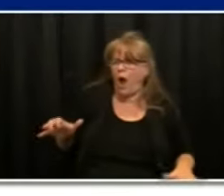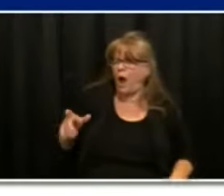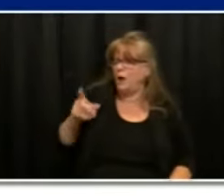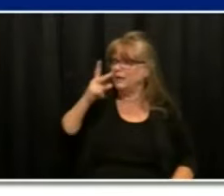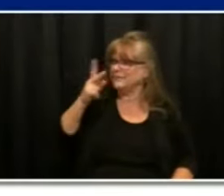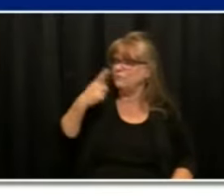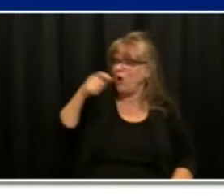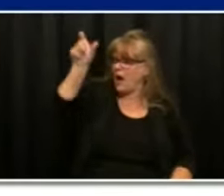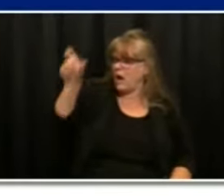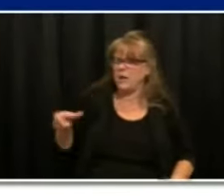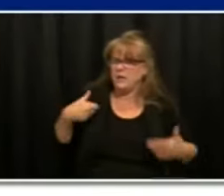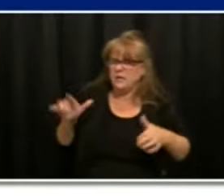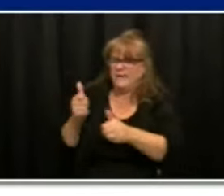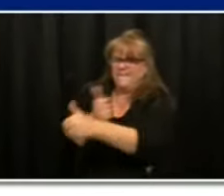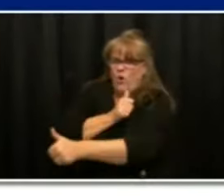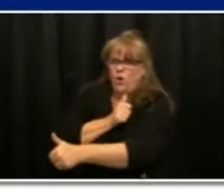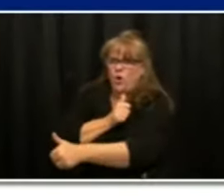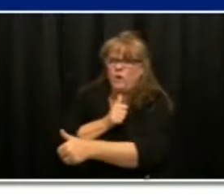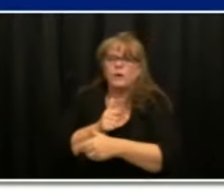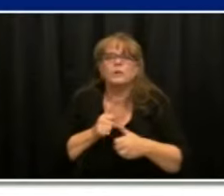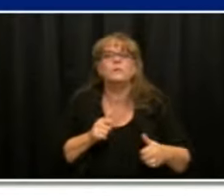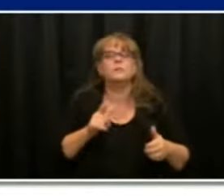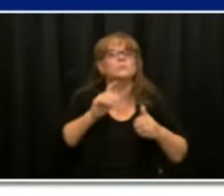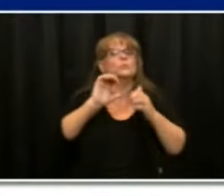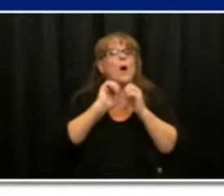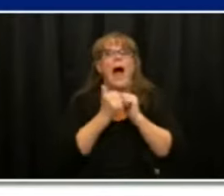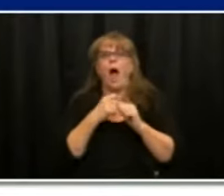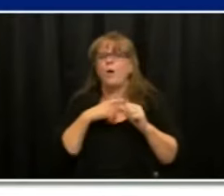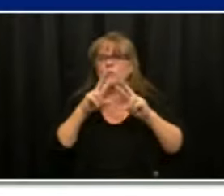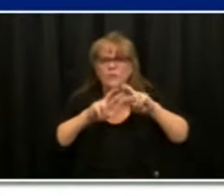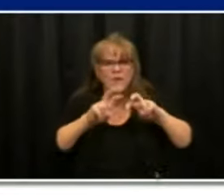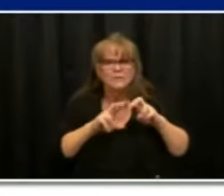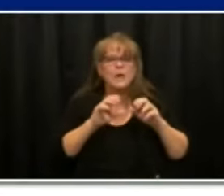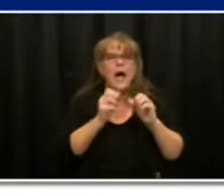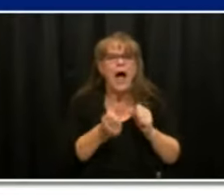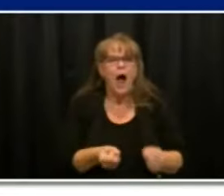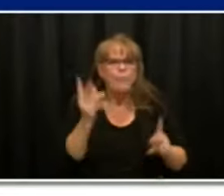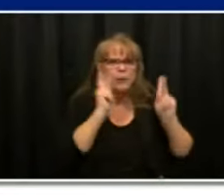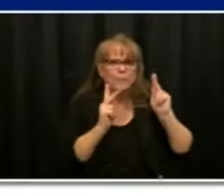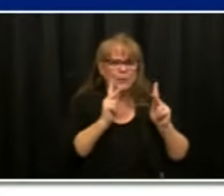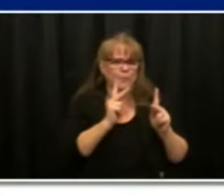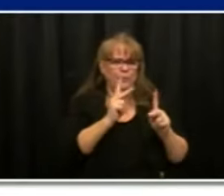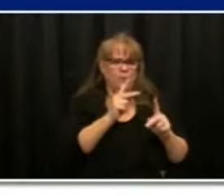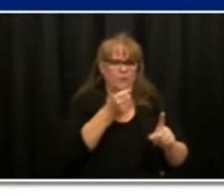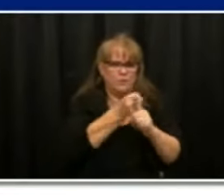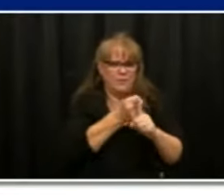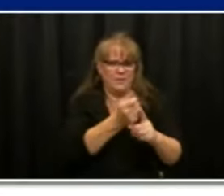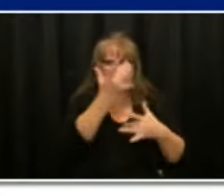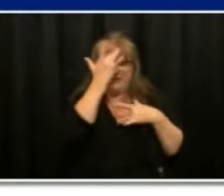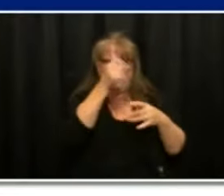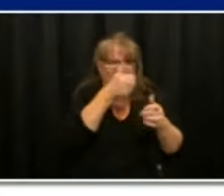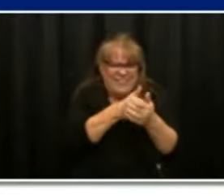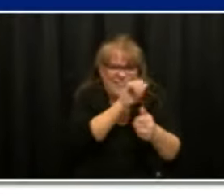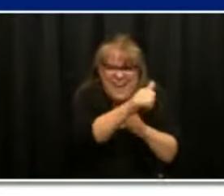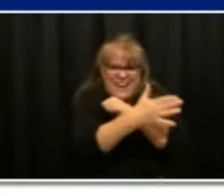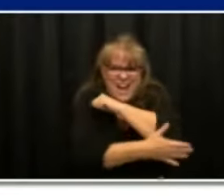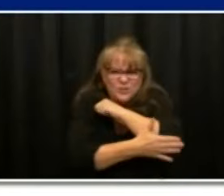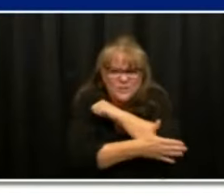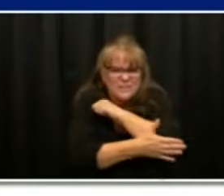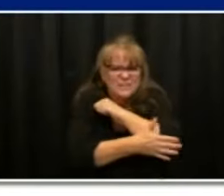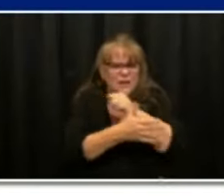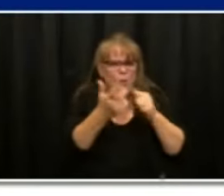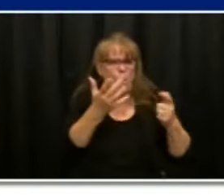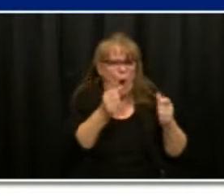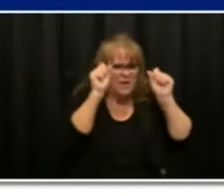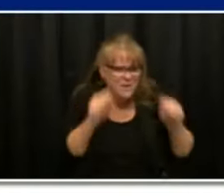spreading, how many tests the county can conduct, and how many people are being hospitalized with COVID-19. Each county moves to a more